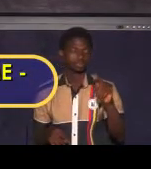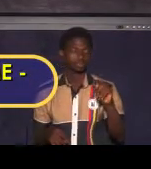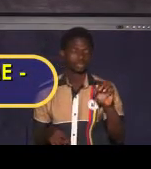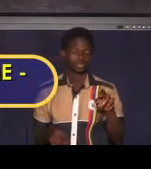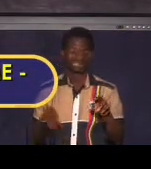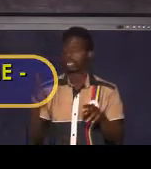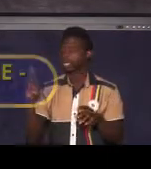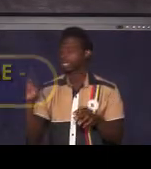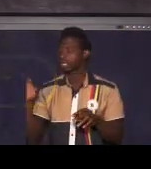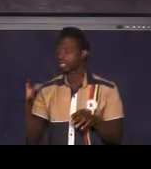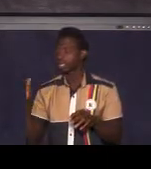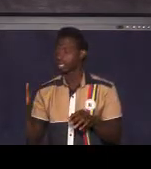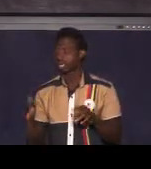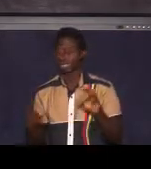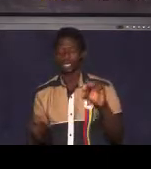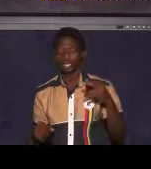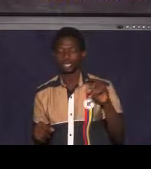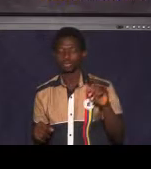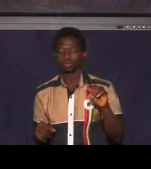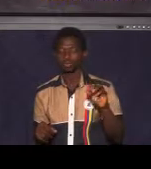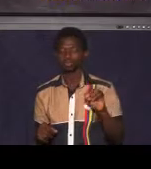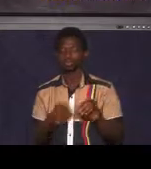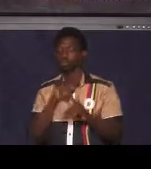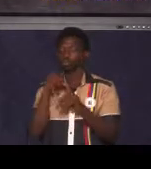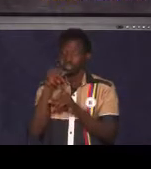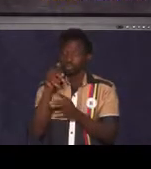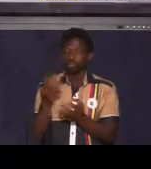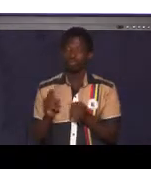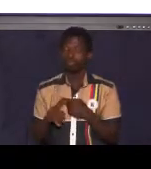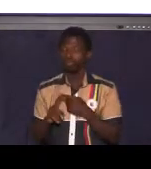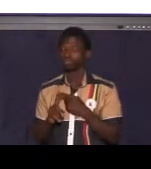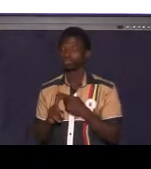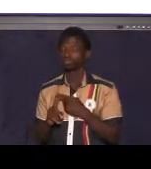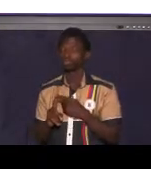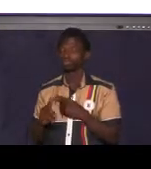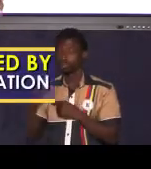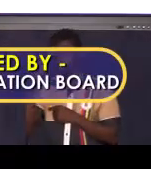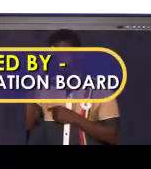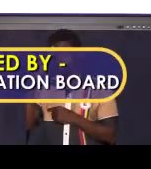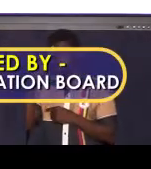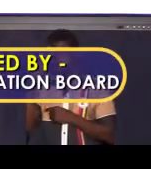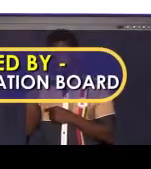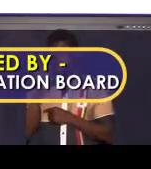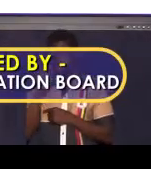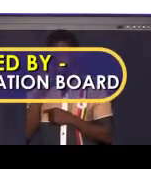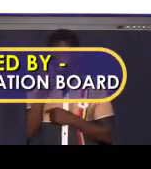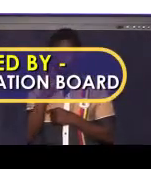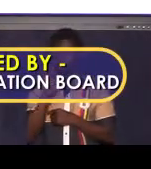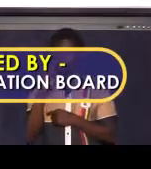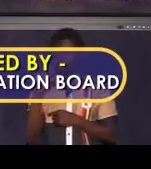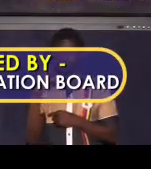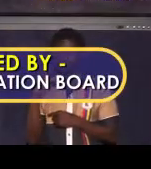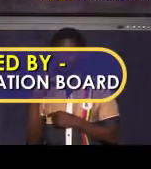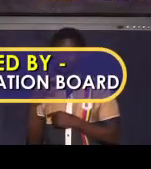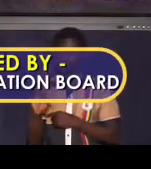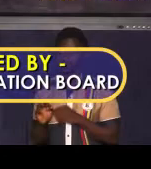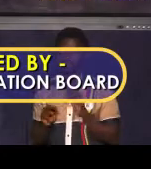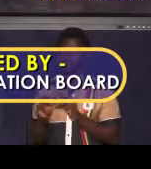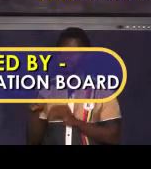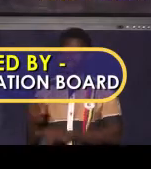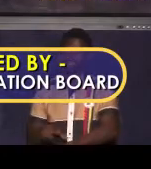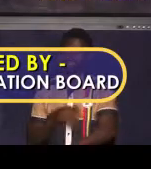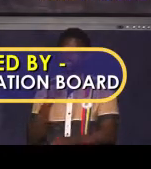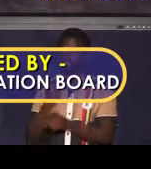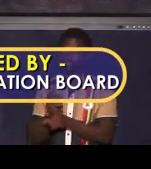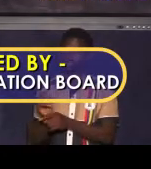decimeter, deca, hecto, kilometer. So when you want to know the units of measuring